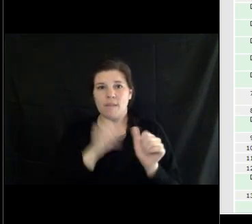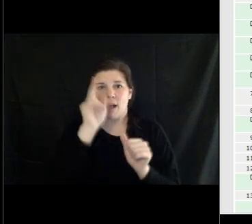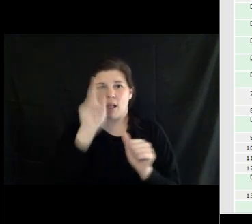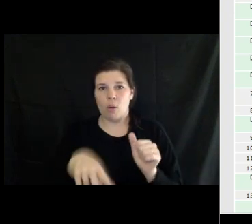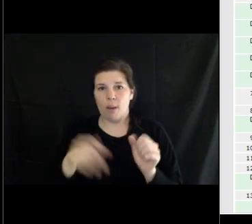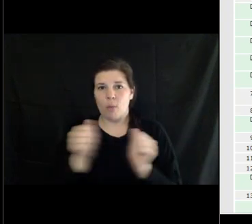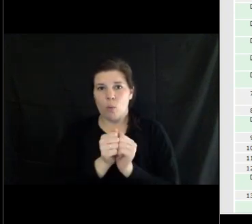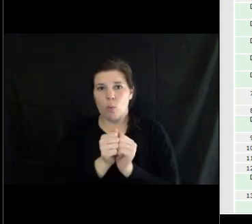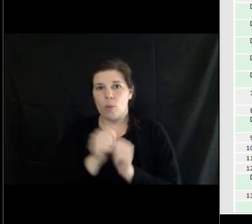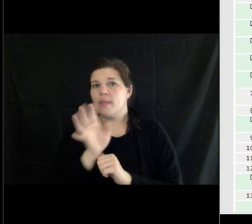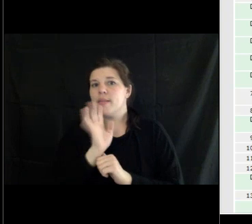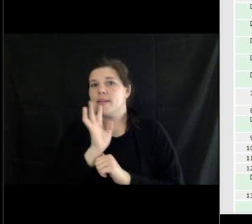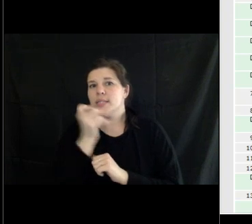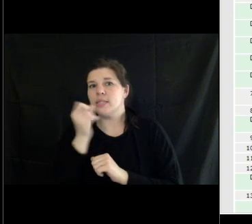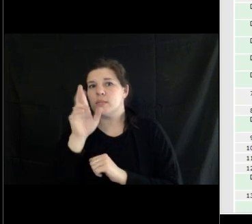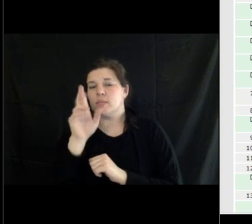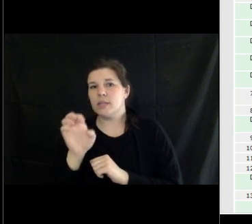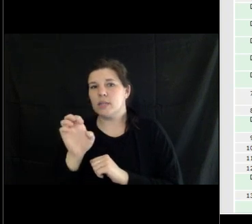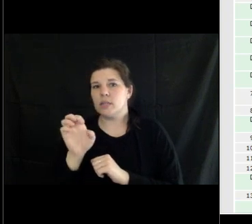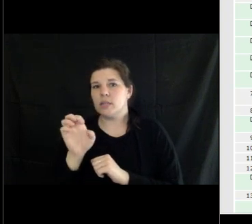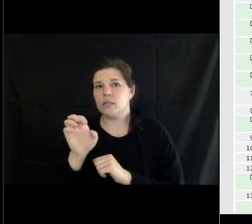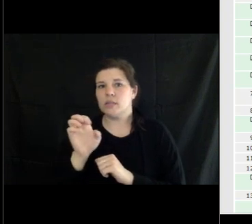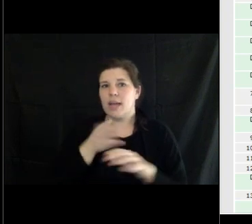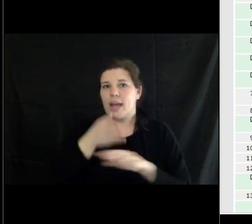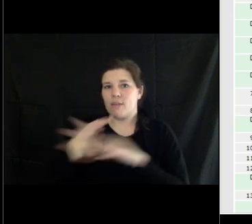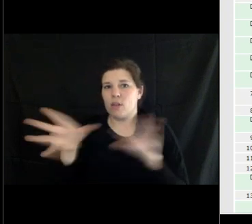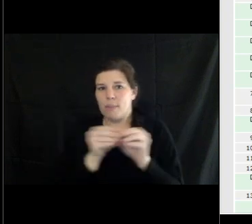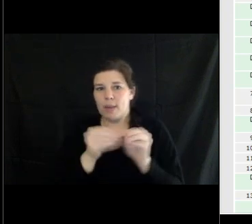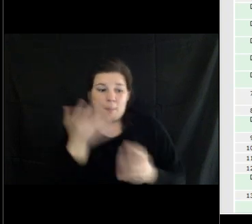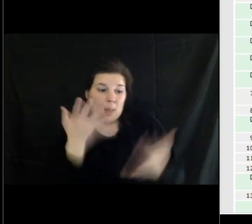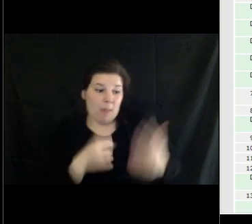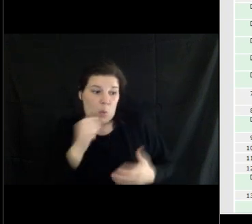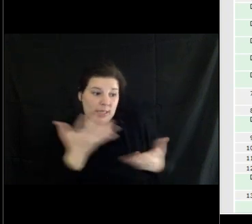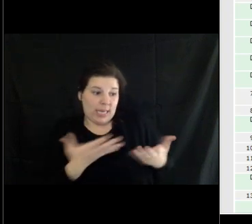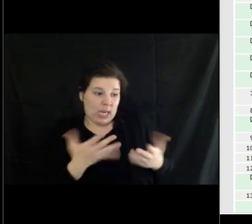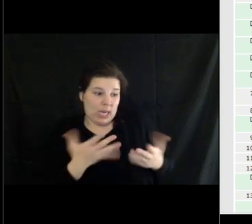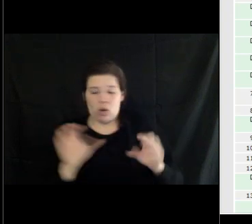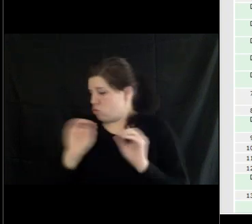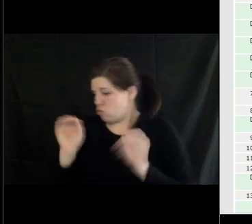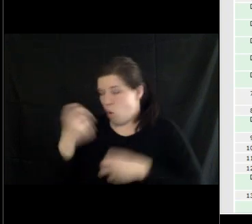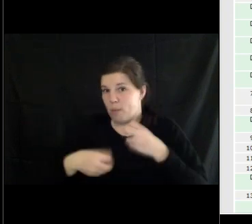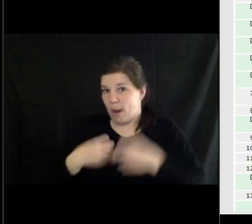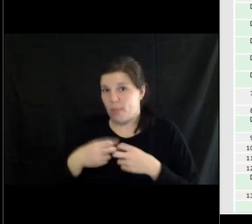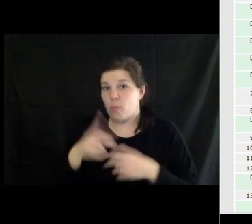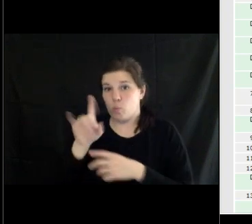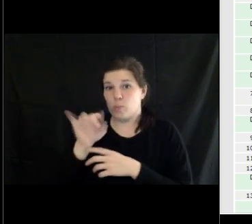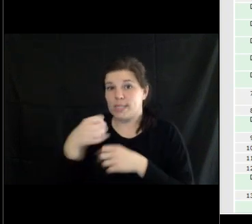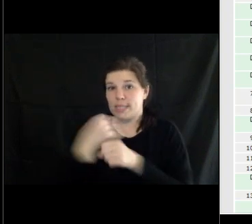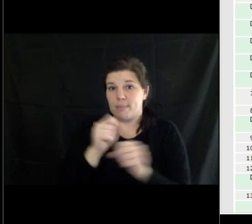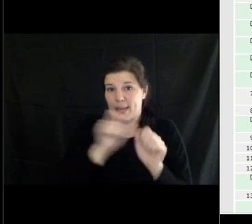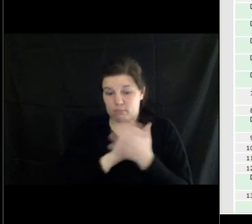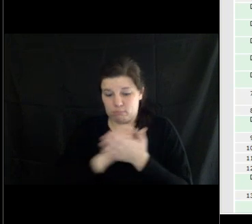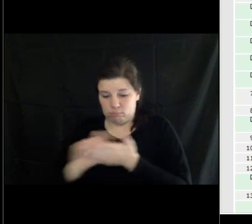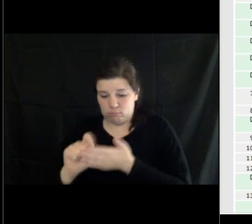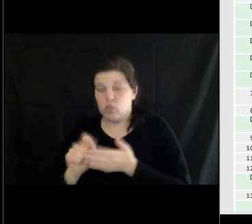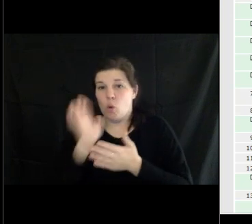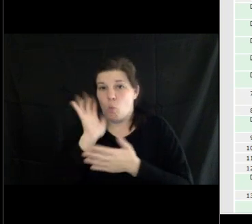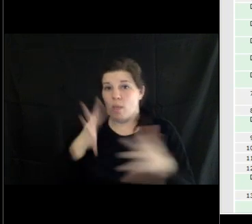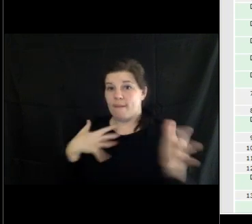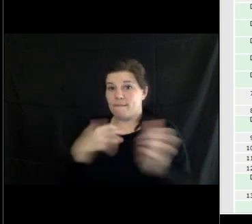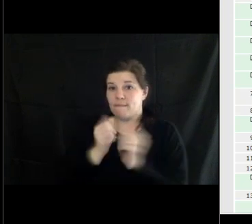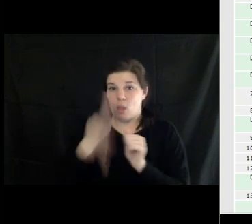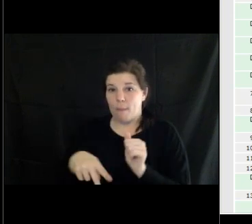but I just staff need took notes. clarification. Maybe I wasn't here for that. No So thank you worries, so much. no worries. But we did take notes and we're going to make sure we follow up with you after the meeting. All